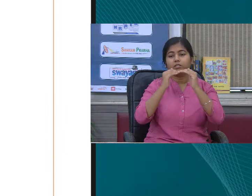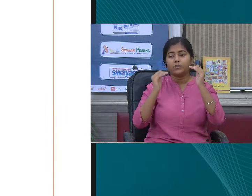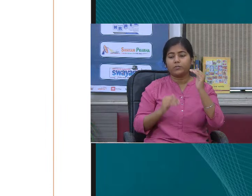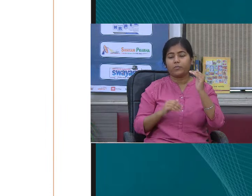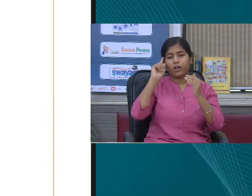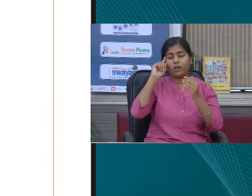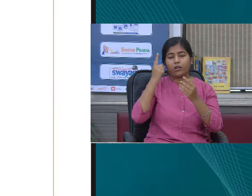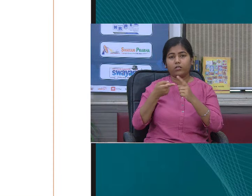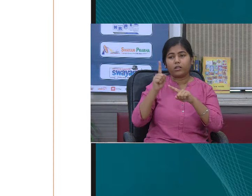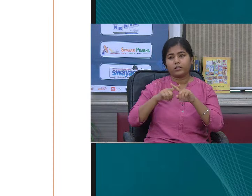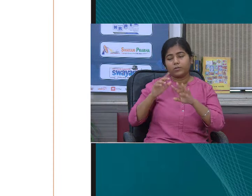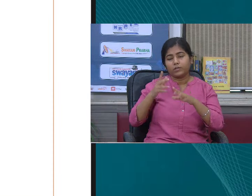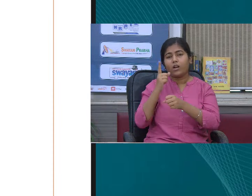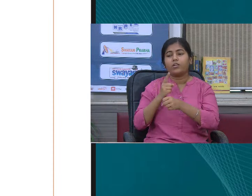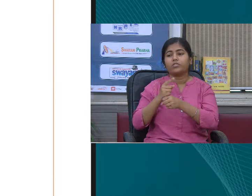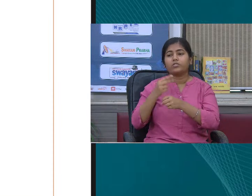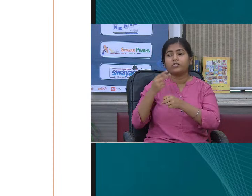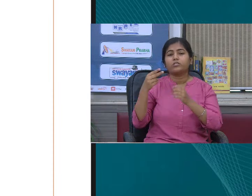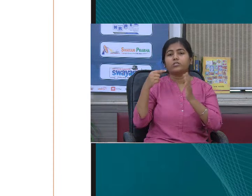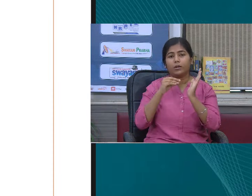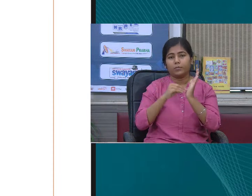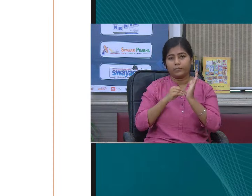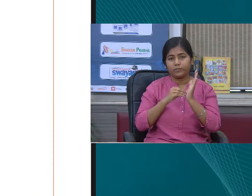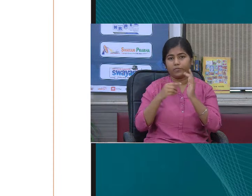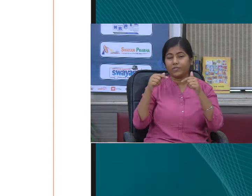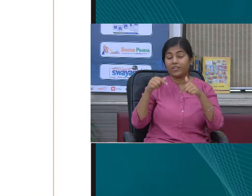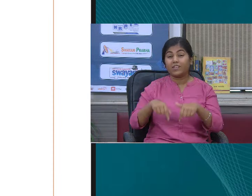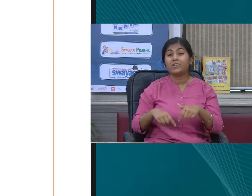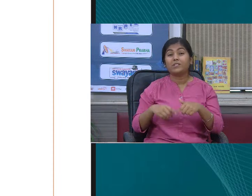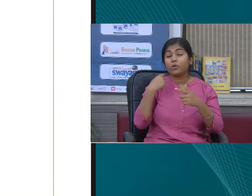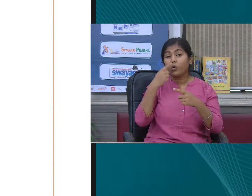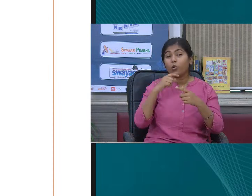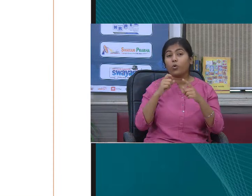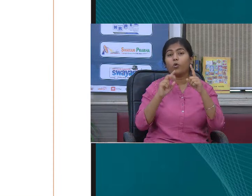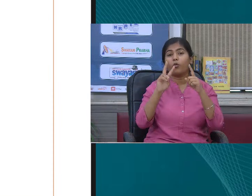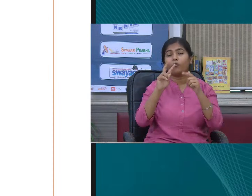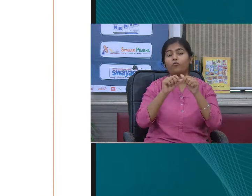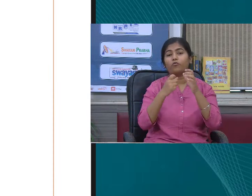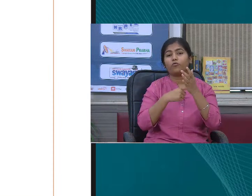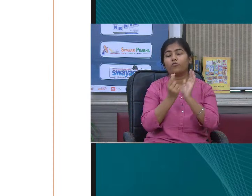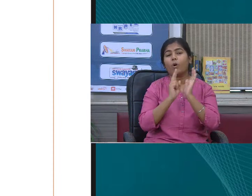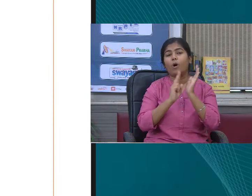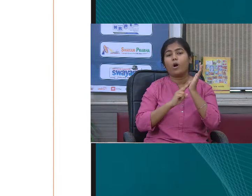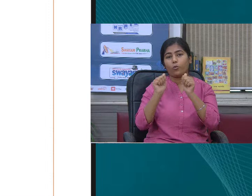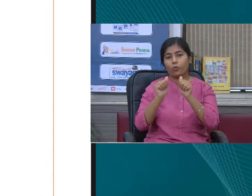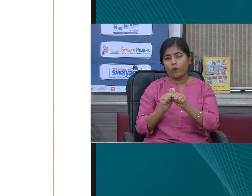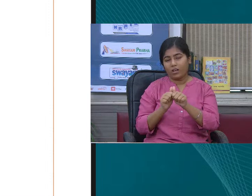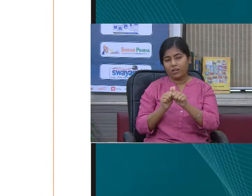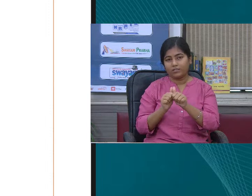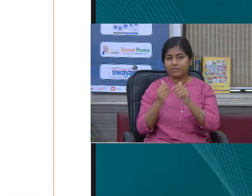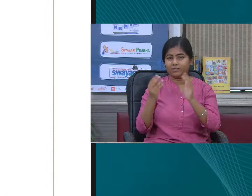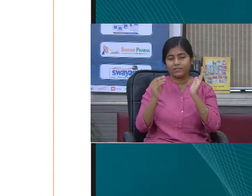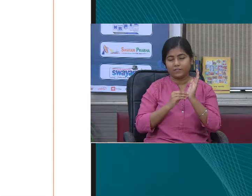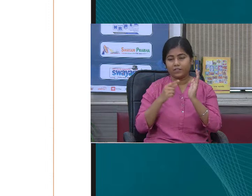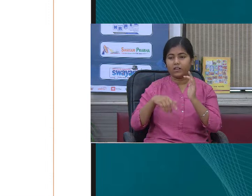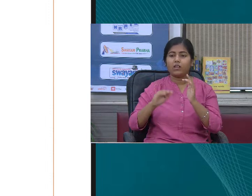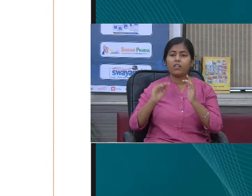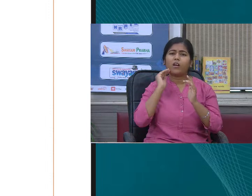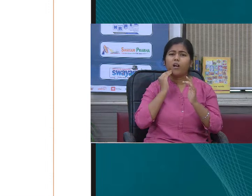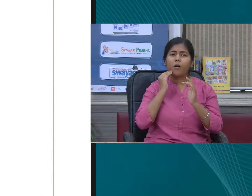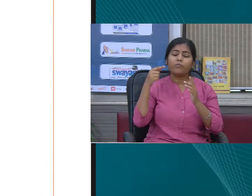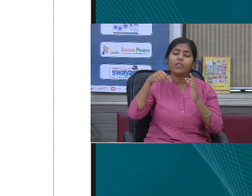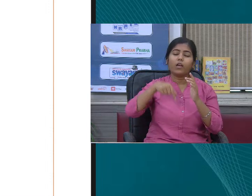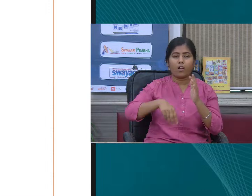expert or the teacher's name. And in this case, please write Dr. Varuna Tehlandhaiya. And date of the session, which